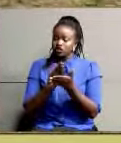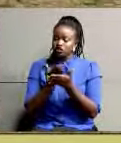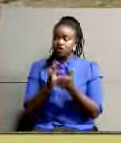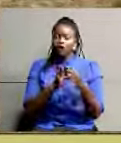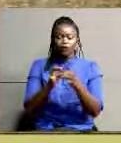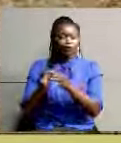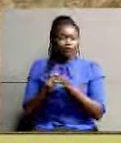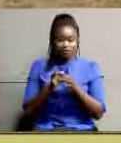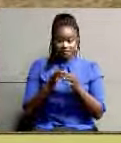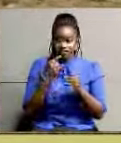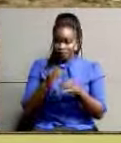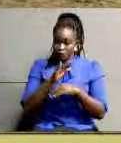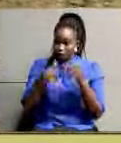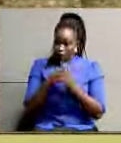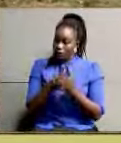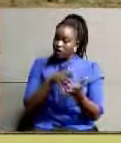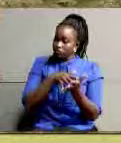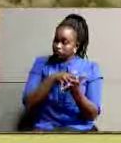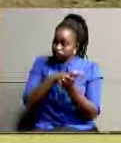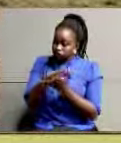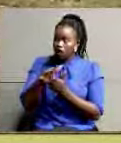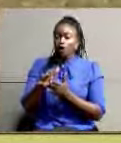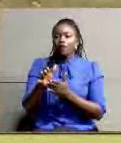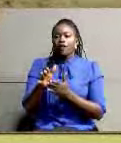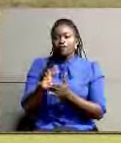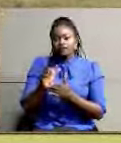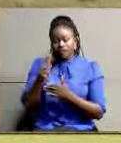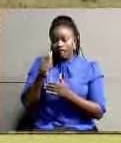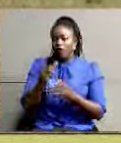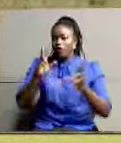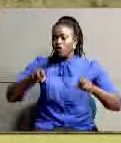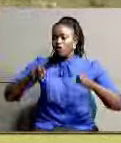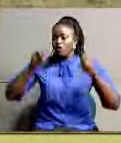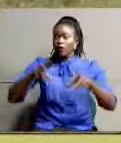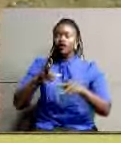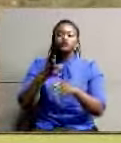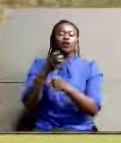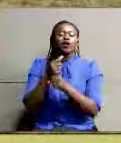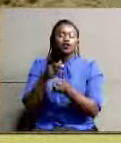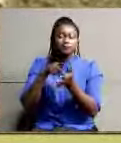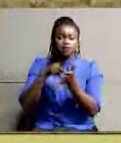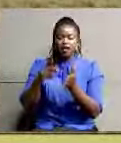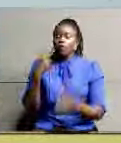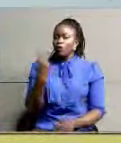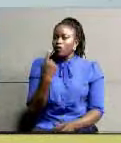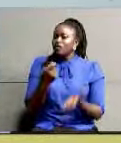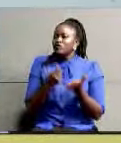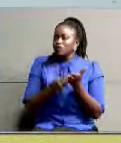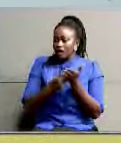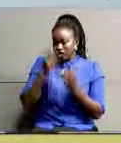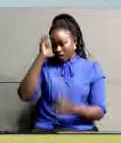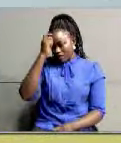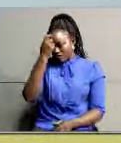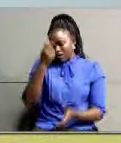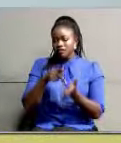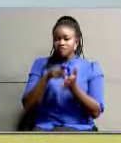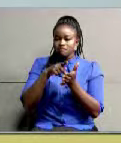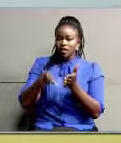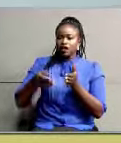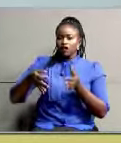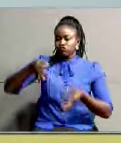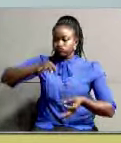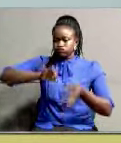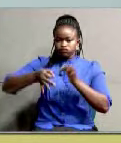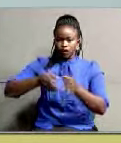said all the expenses are paid by the Locust Organization except for spray chemicals. Uganda is a member of the Desert Locust